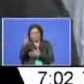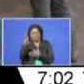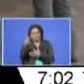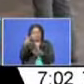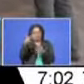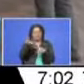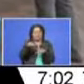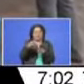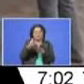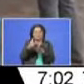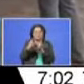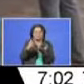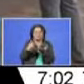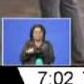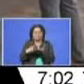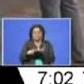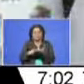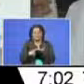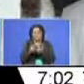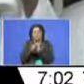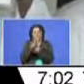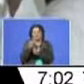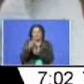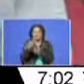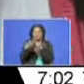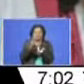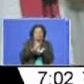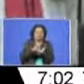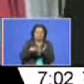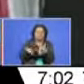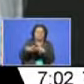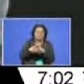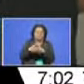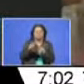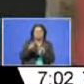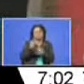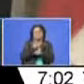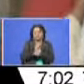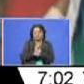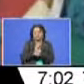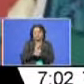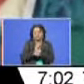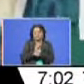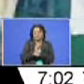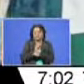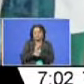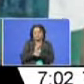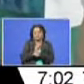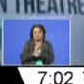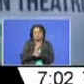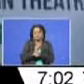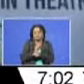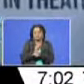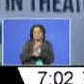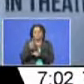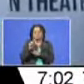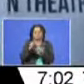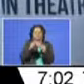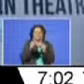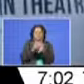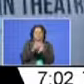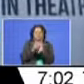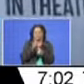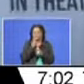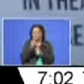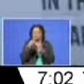on the job. President of the Consultants Physicians Association, Dr. Loxley Munro, told us today that his group would not